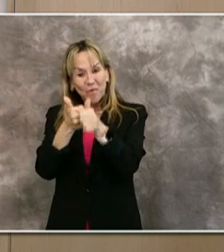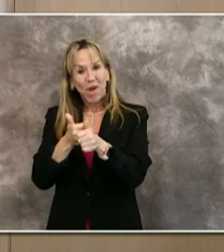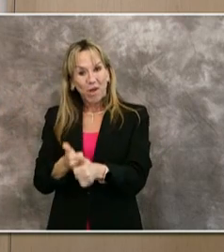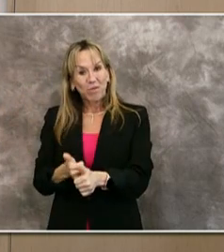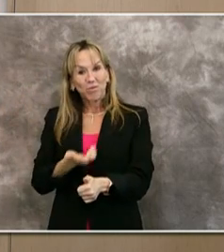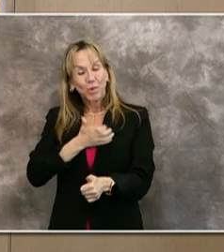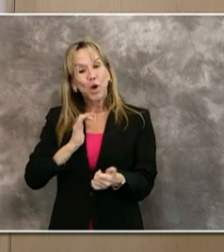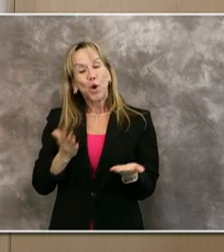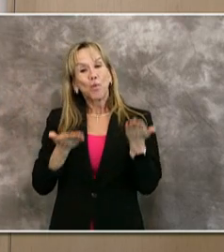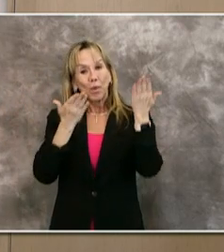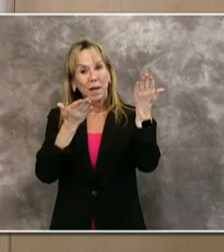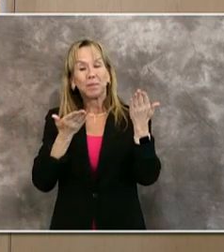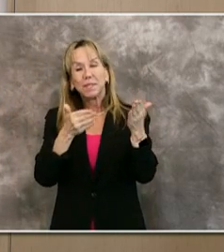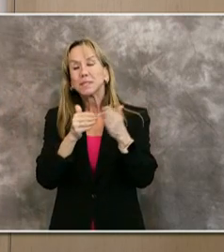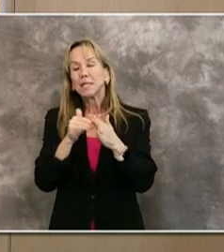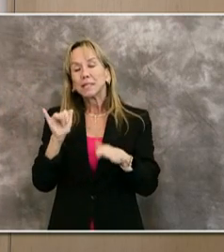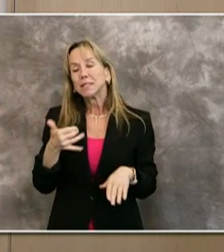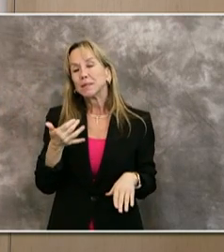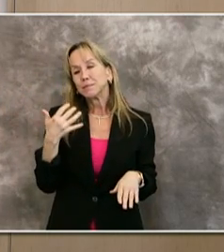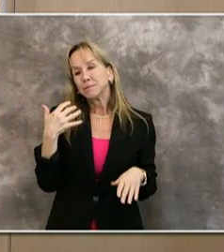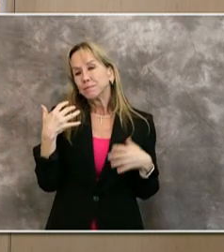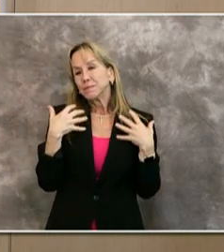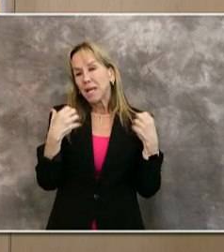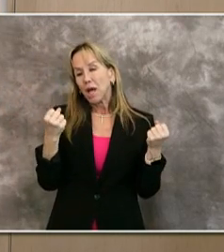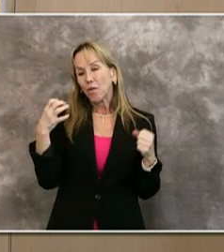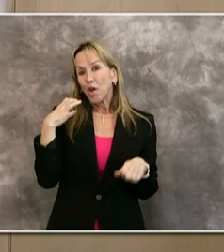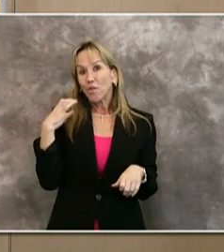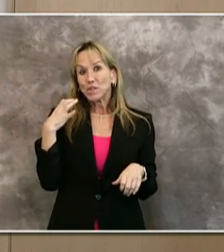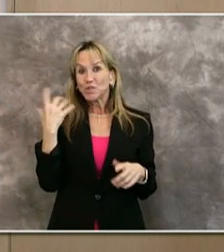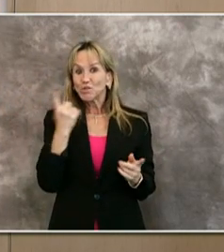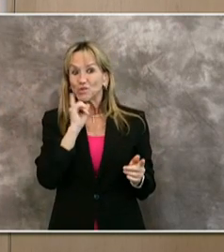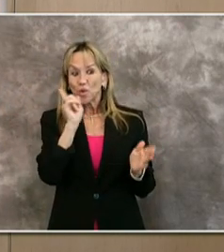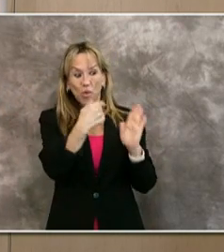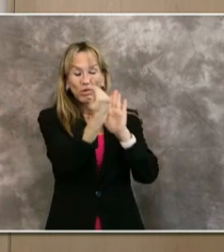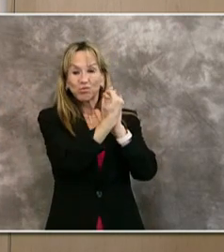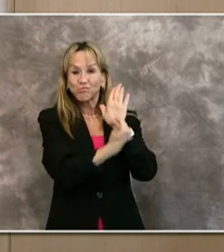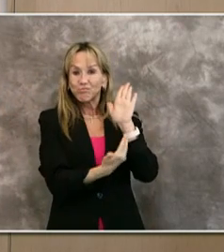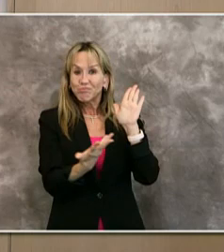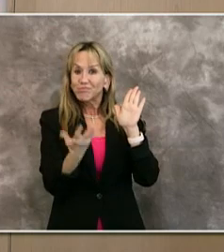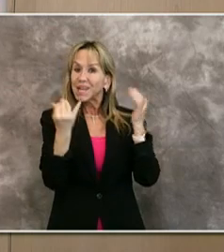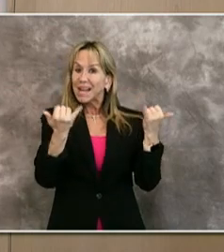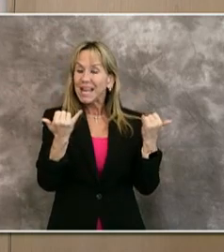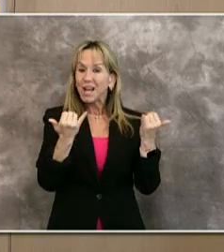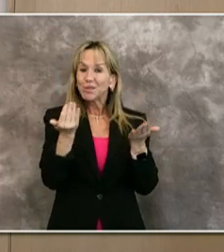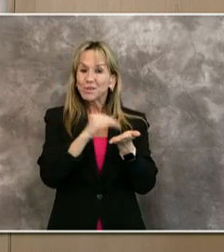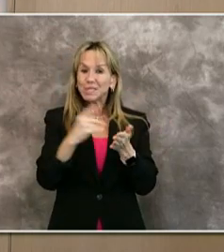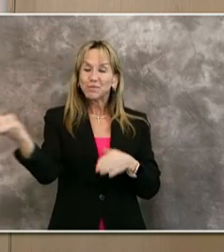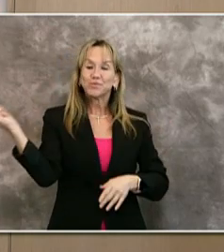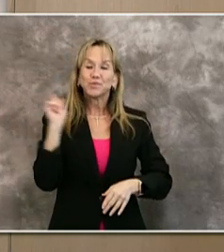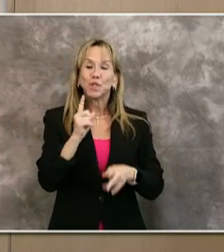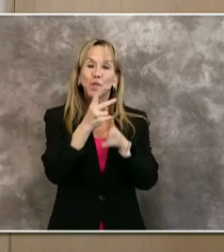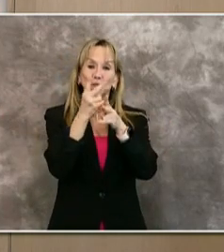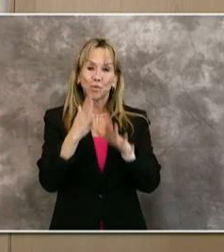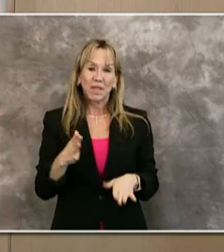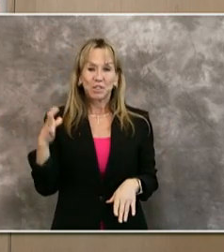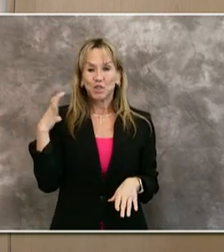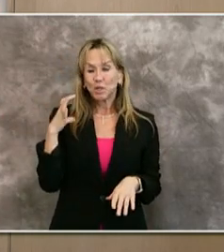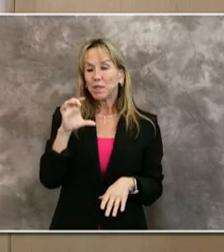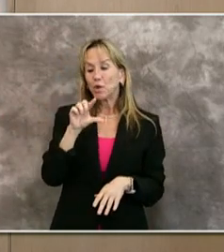recommendations in the health officer's orders. Now, please welcome back to the podium Supervisor and Chairman Greg Cox. Thank